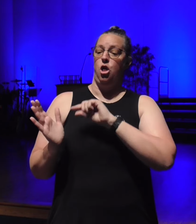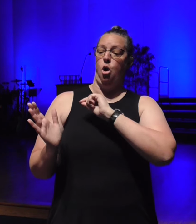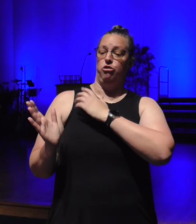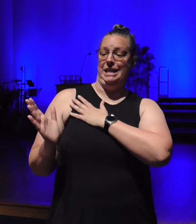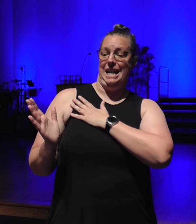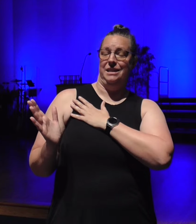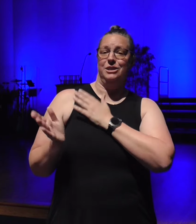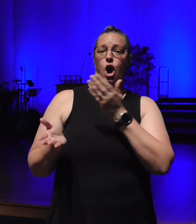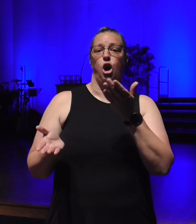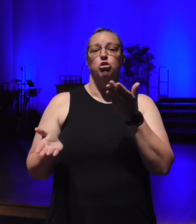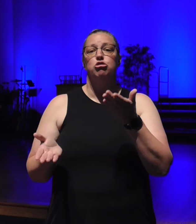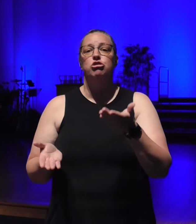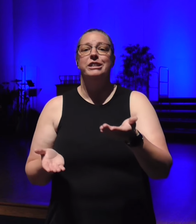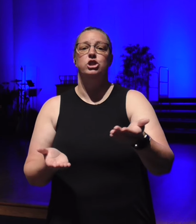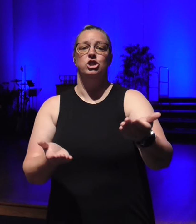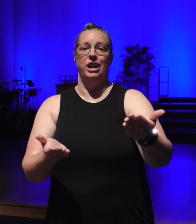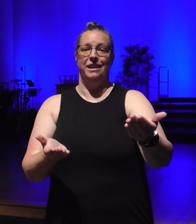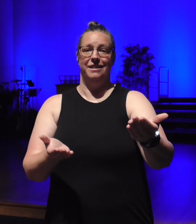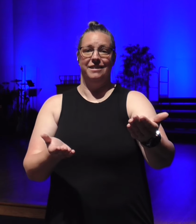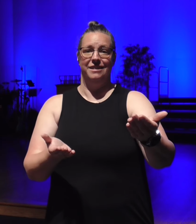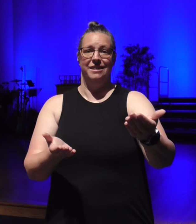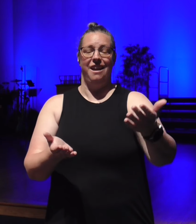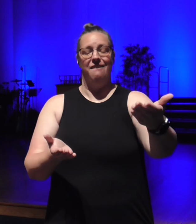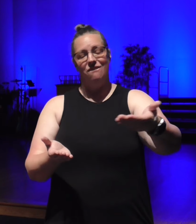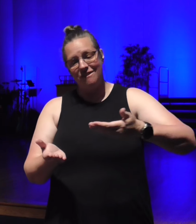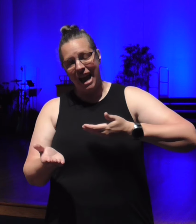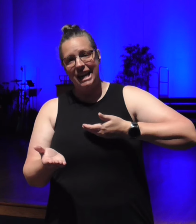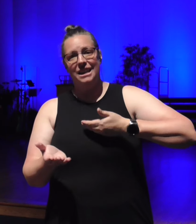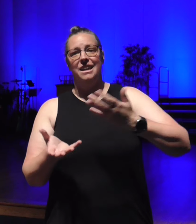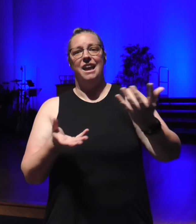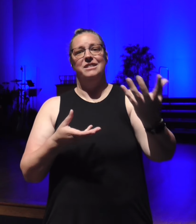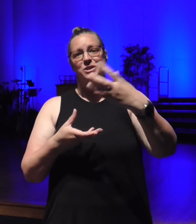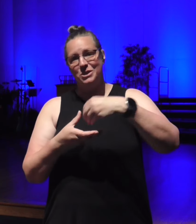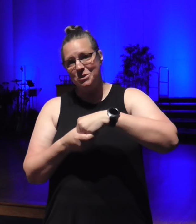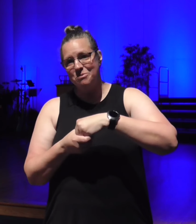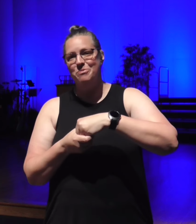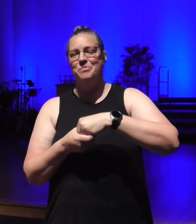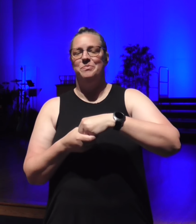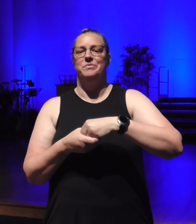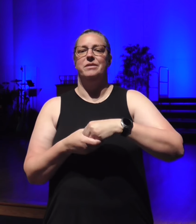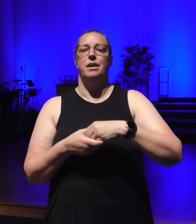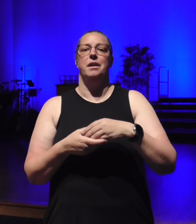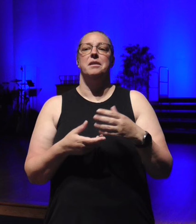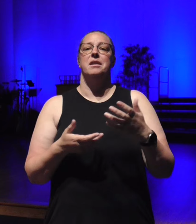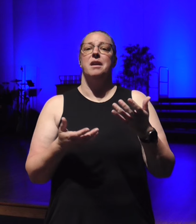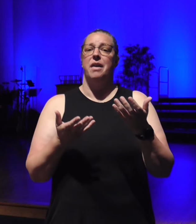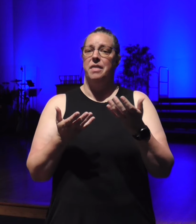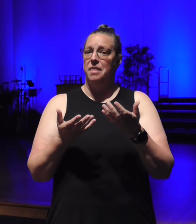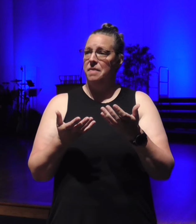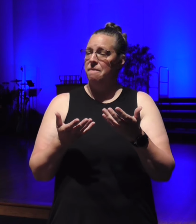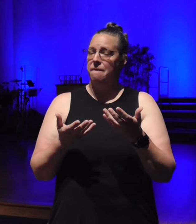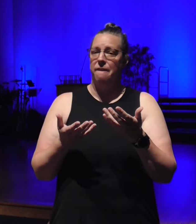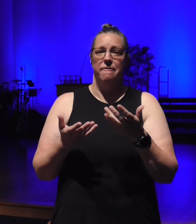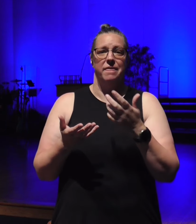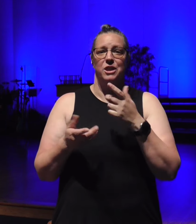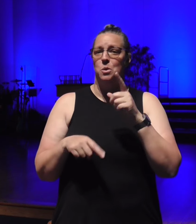are inviting us to engage. They arrive unplanned, unearned, and